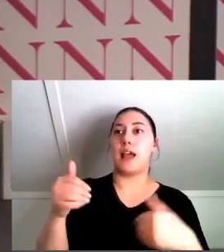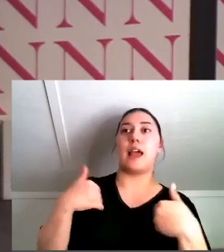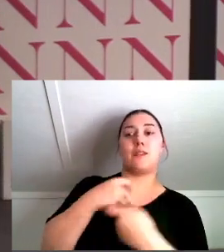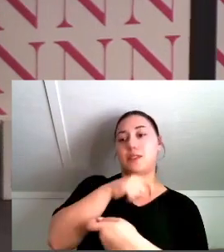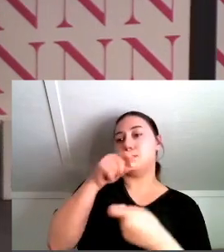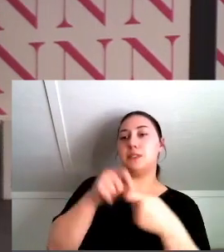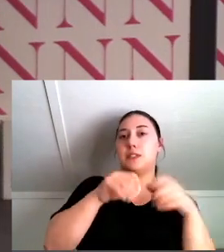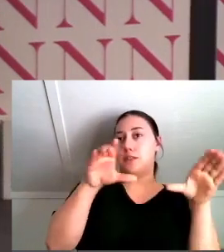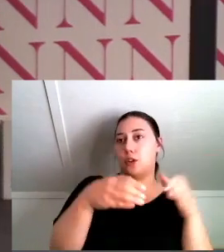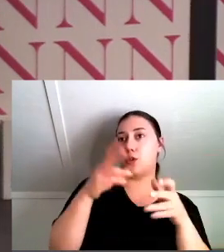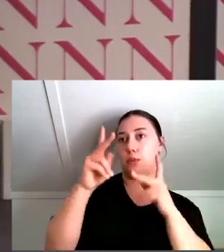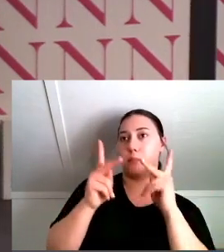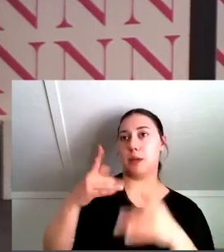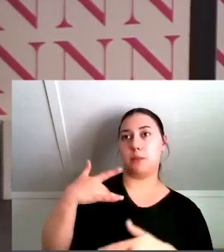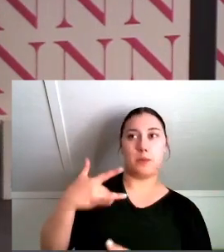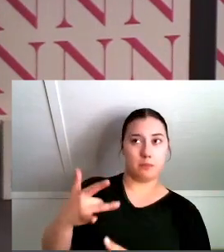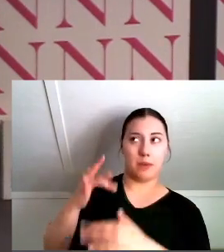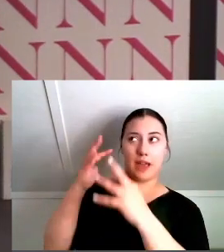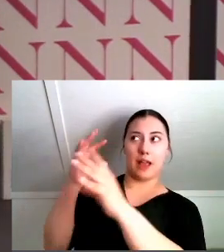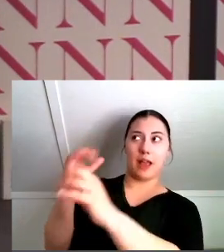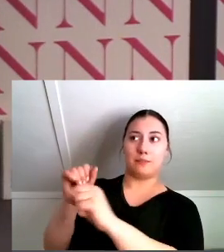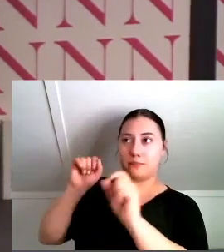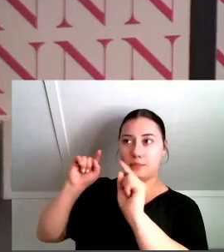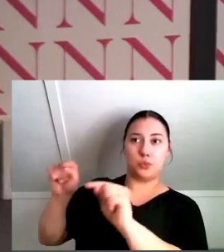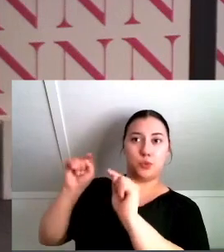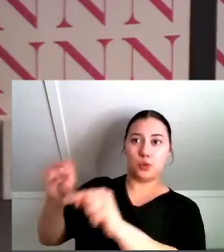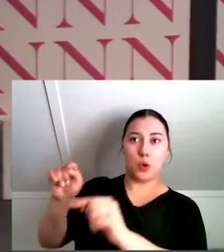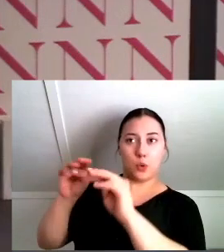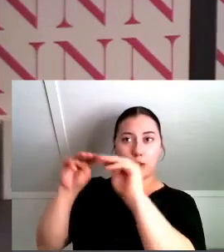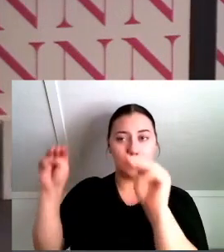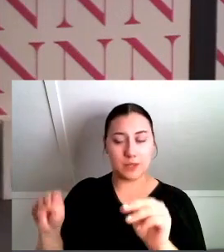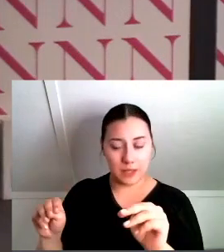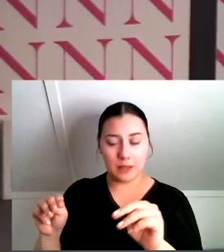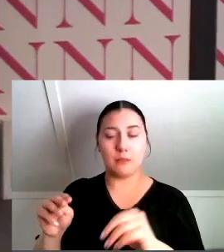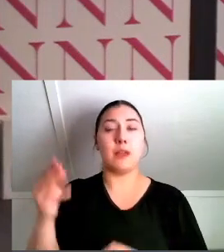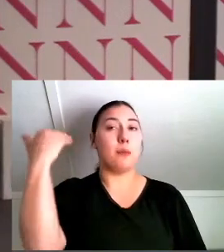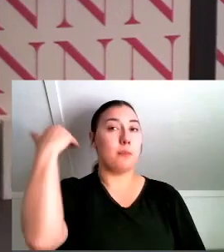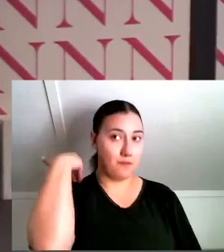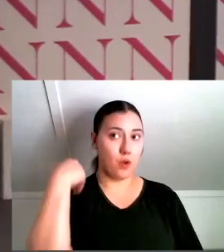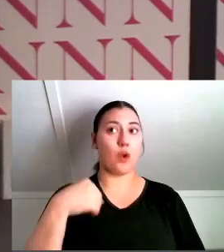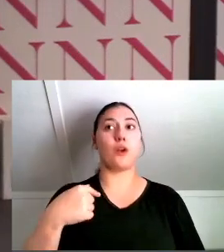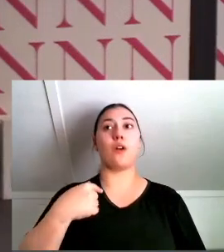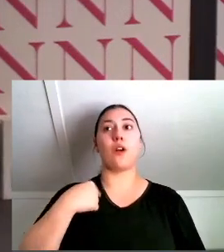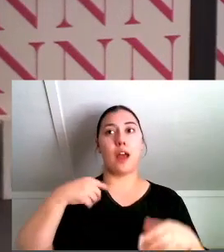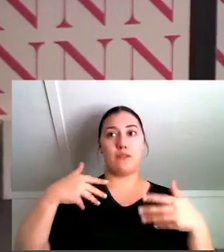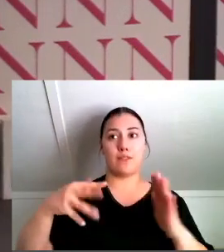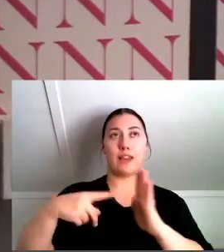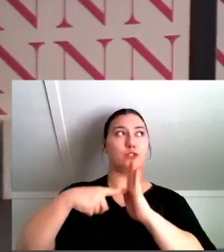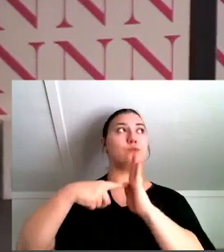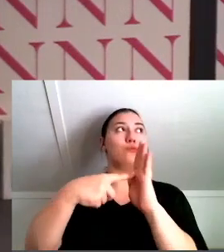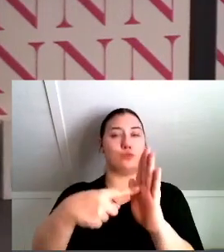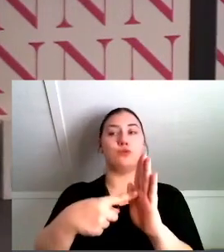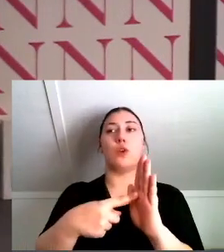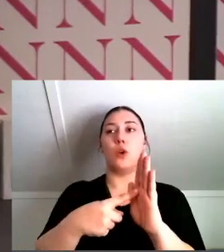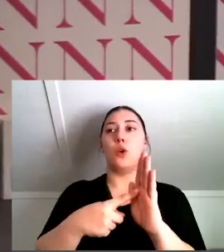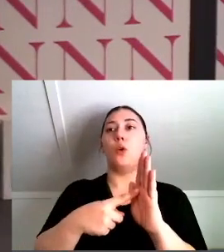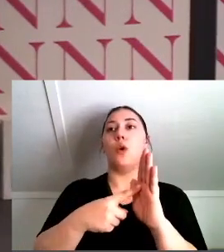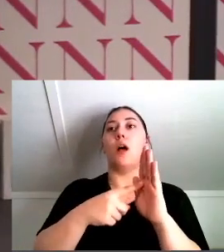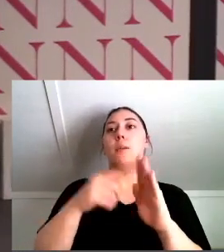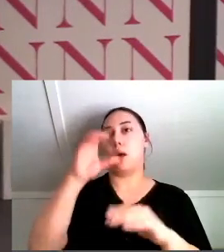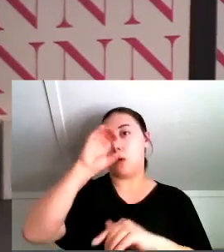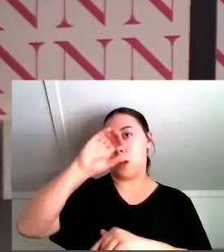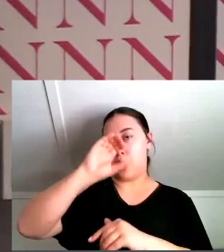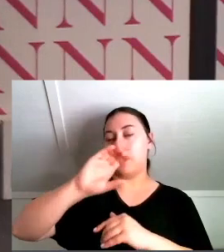of when I've done exhibitions previously. I did an exhibition on comics in Afrofuturism, and there were a lot of